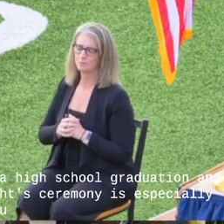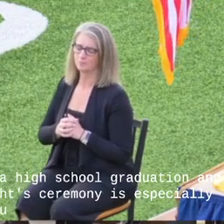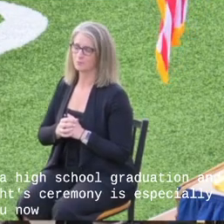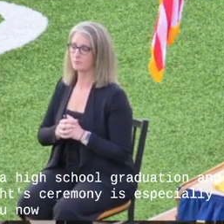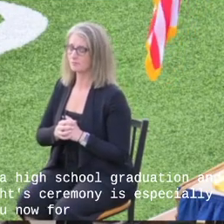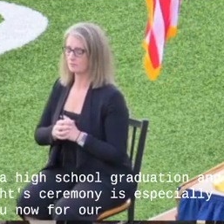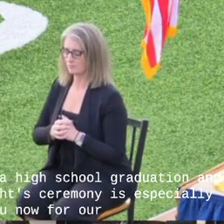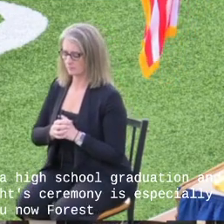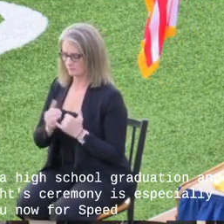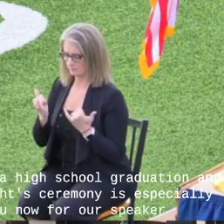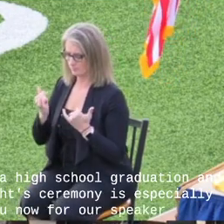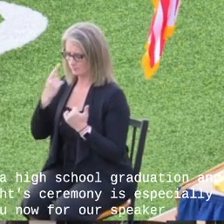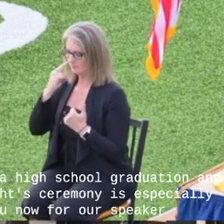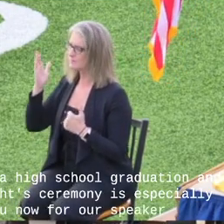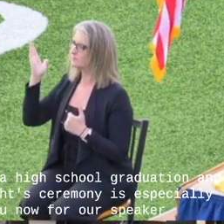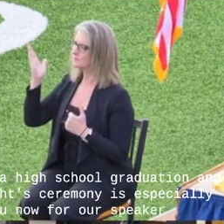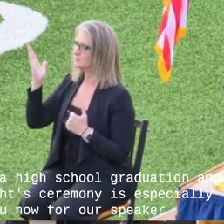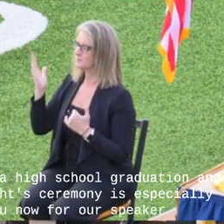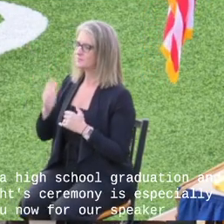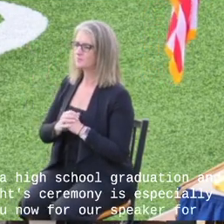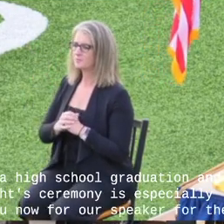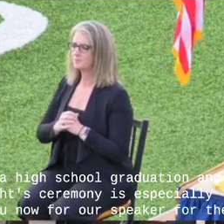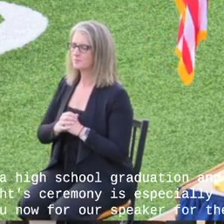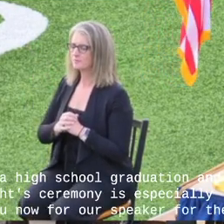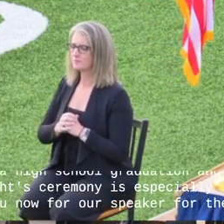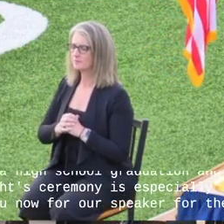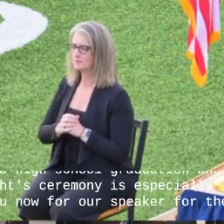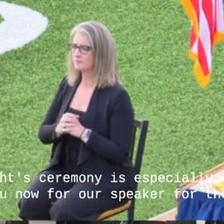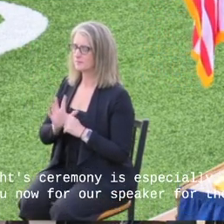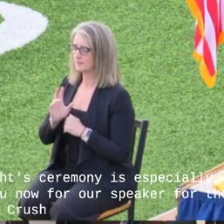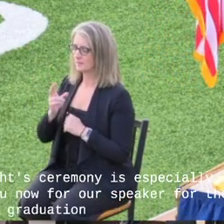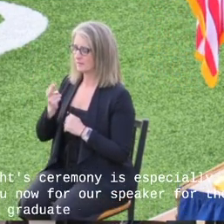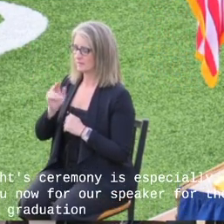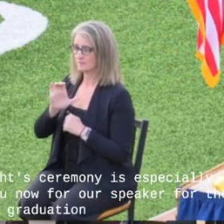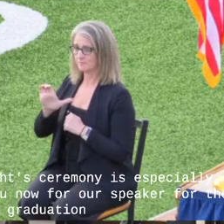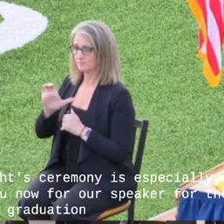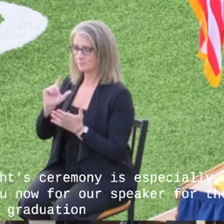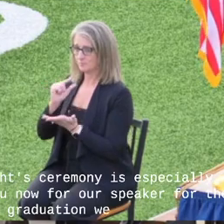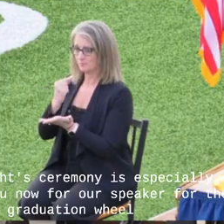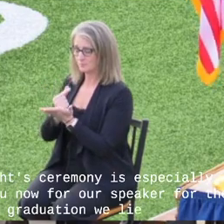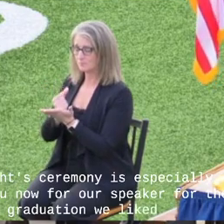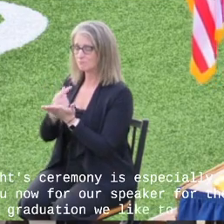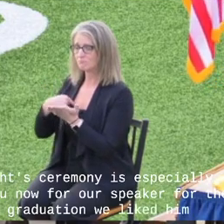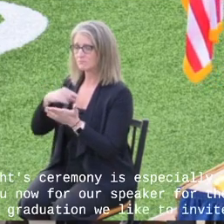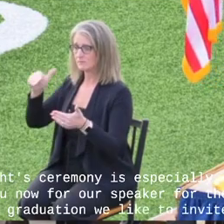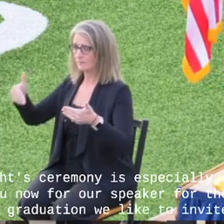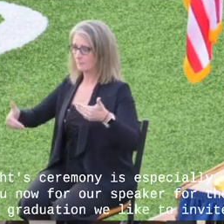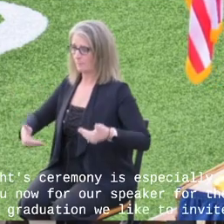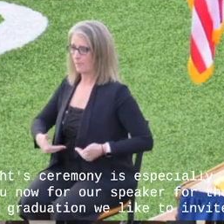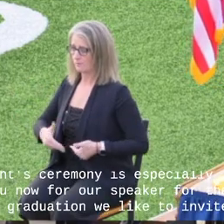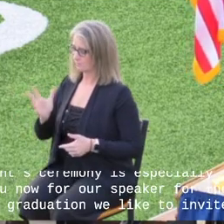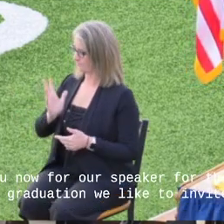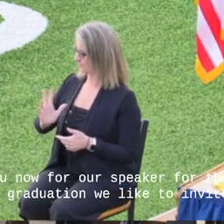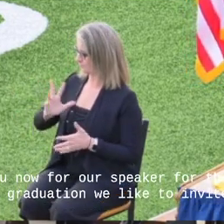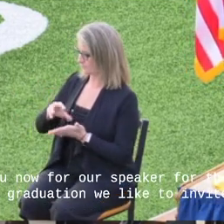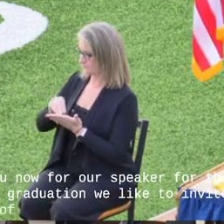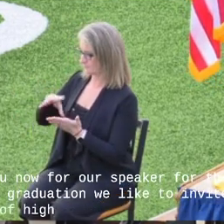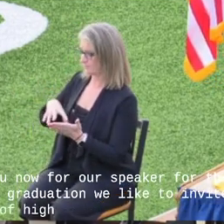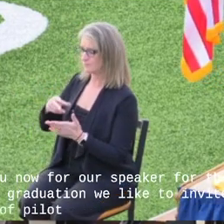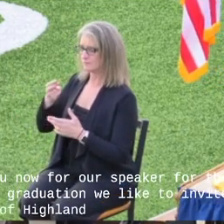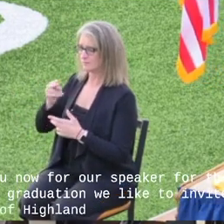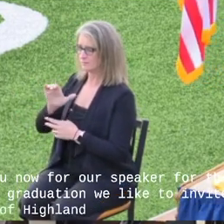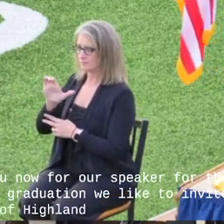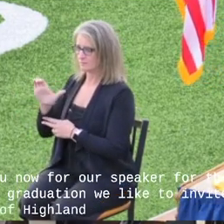Now for our speaker. For the Highland campus graduation, we like to invite a former student of